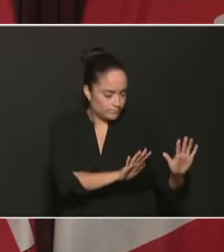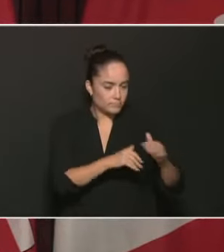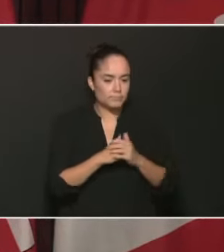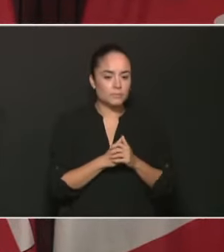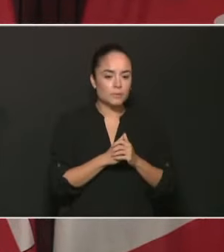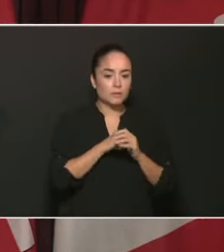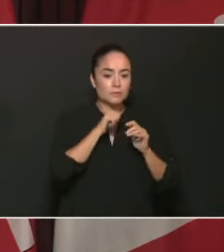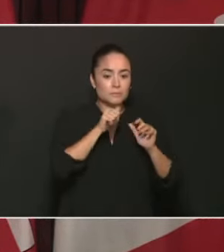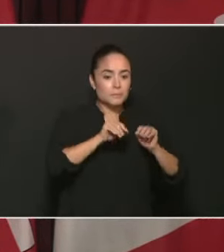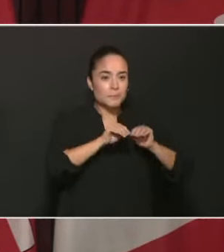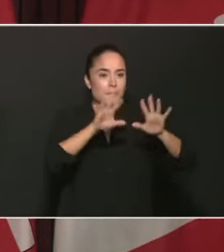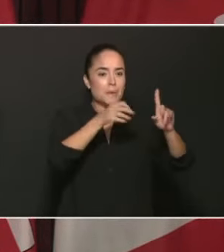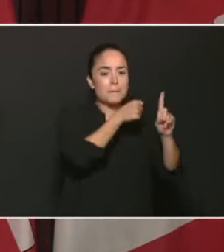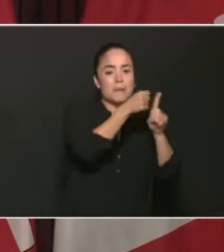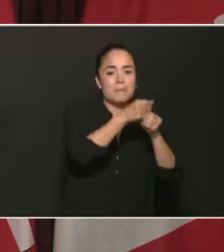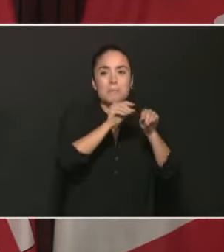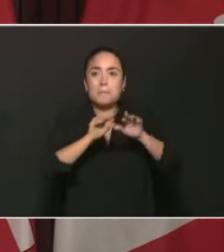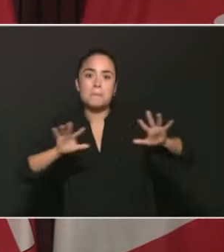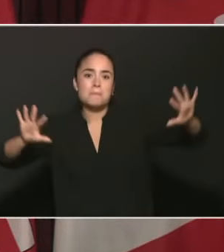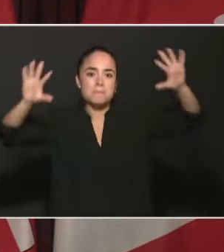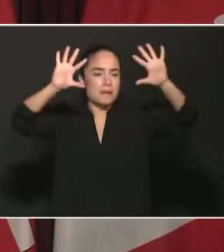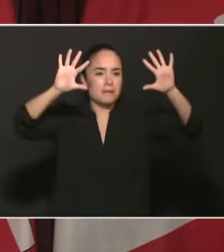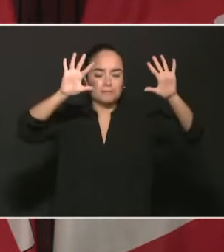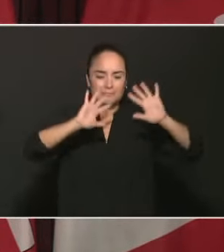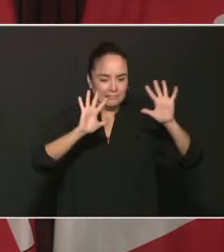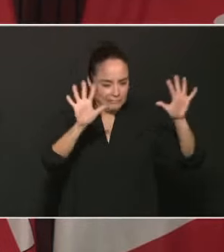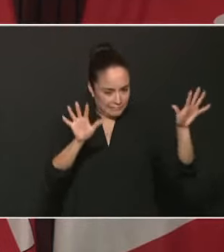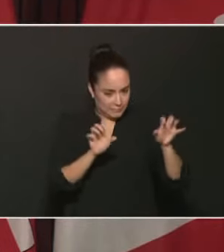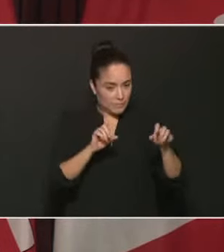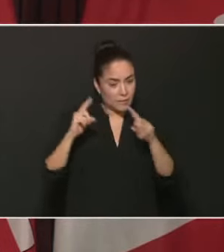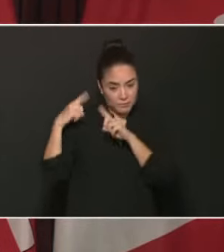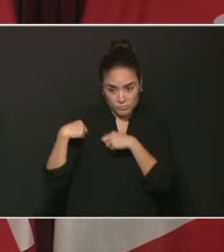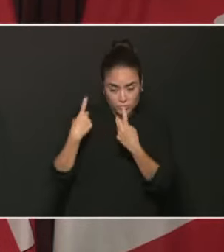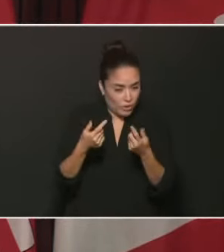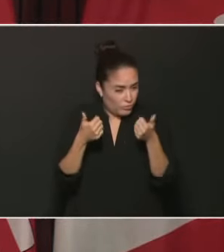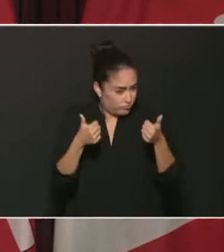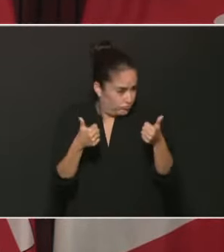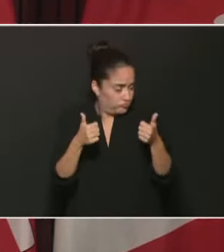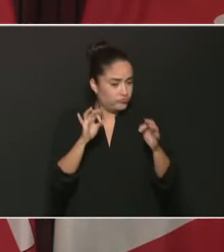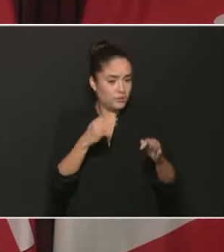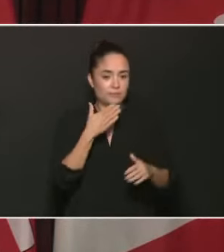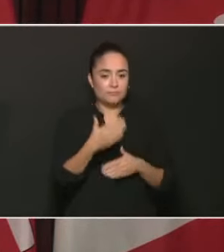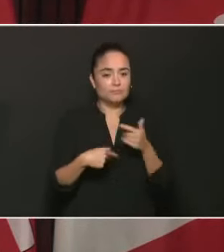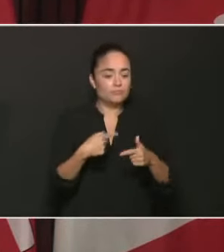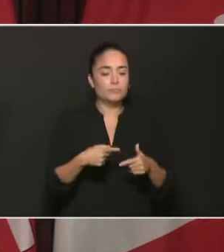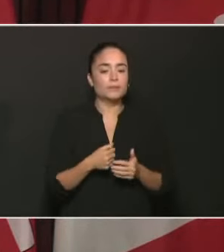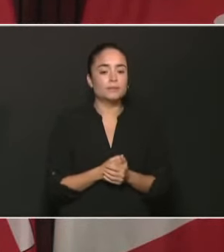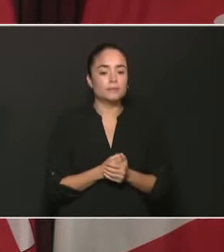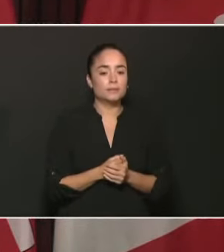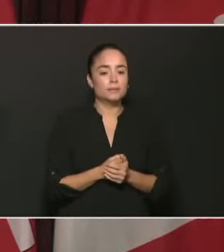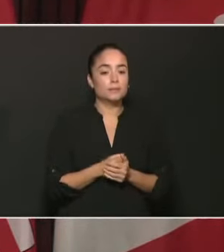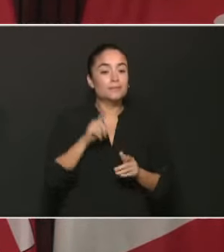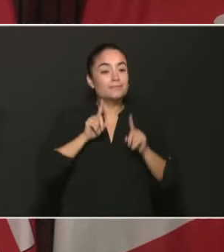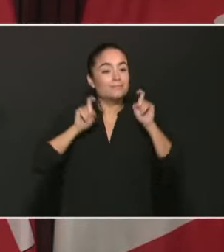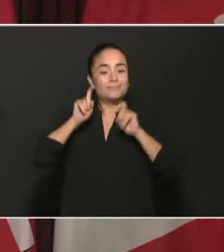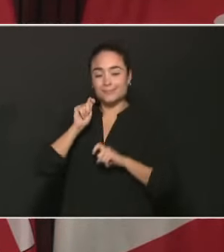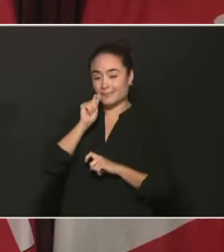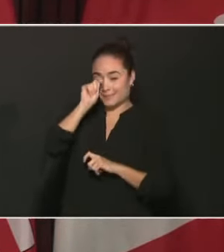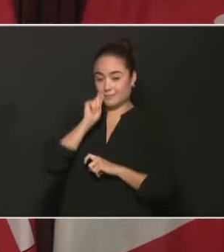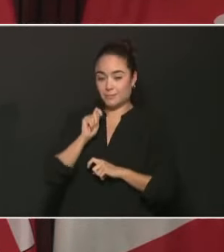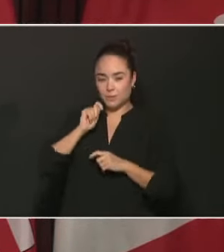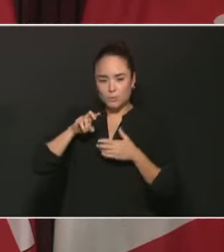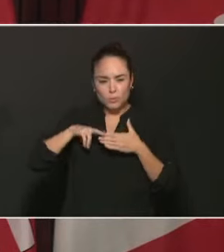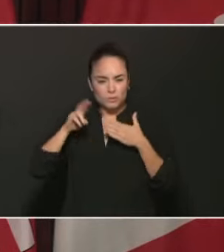good. We've been excellent at having test turnaround times that are rapid, that allow public health units